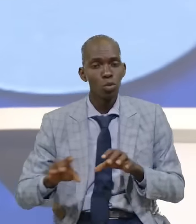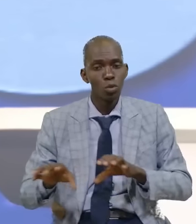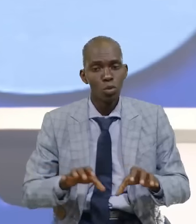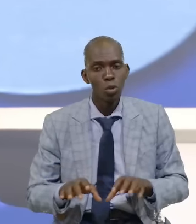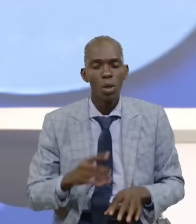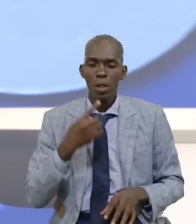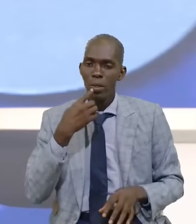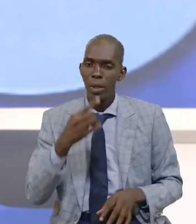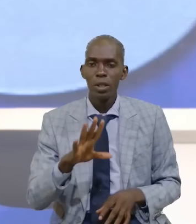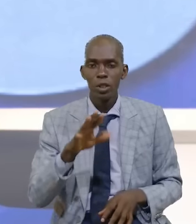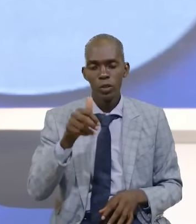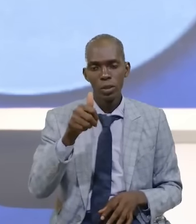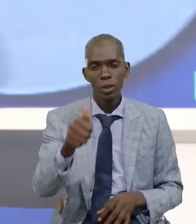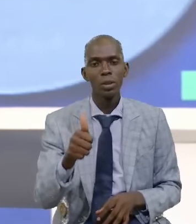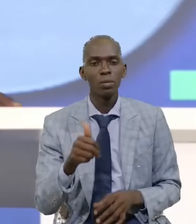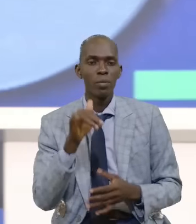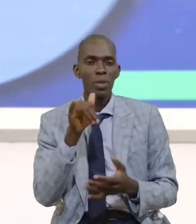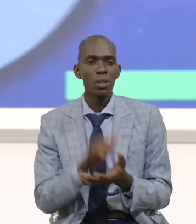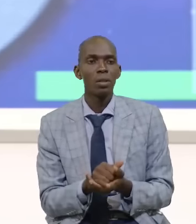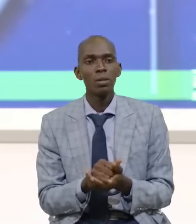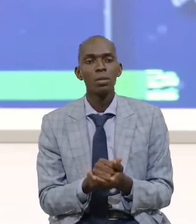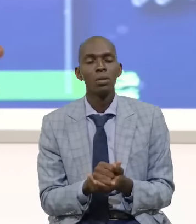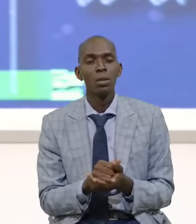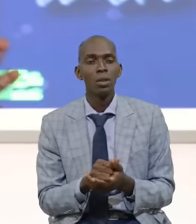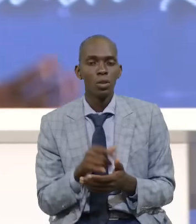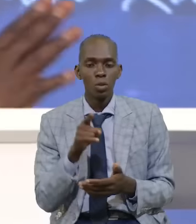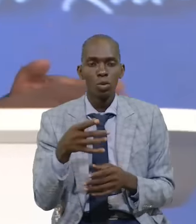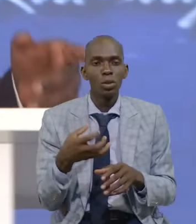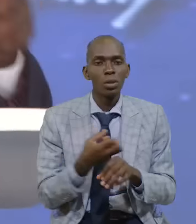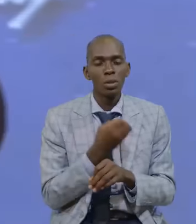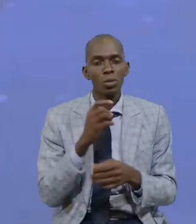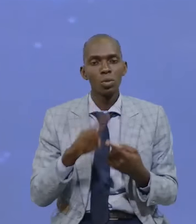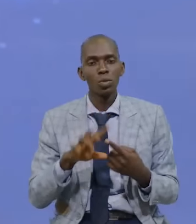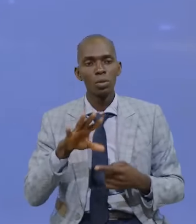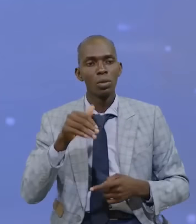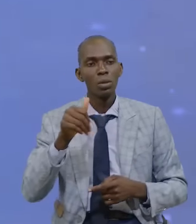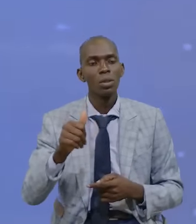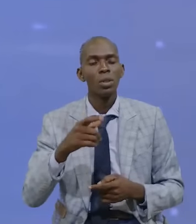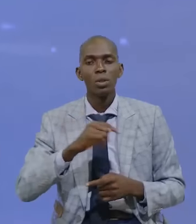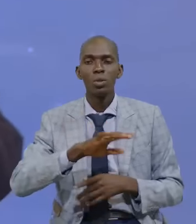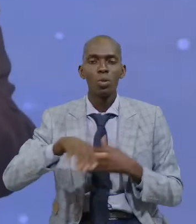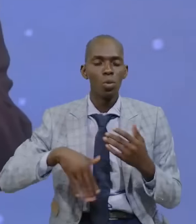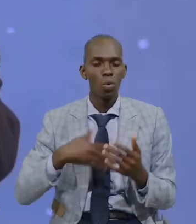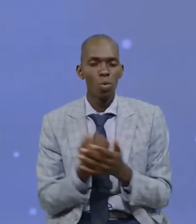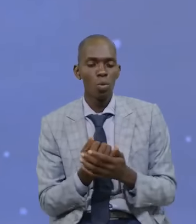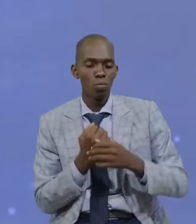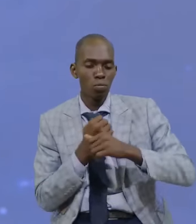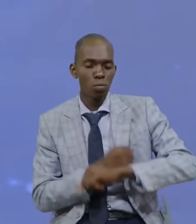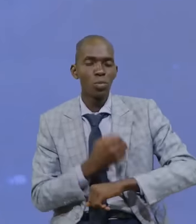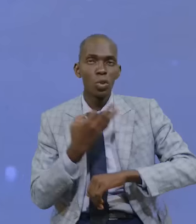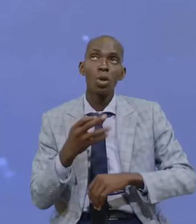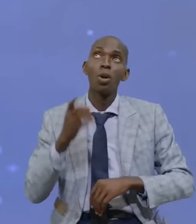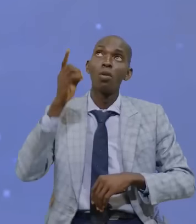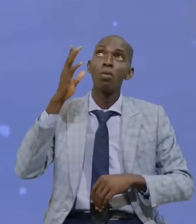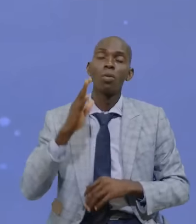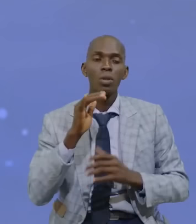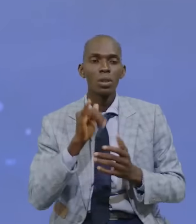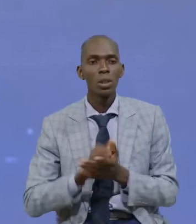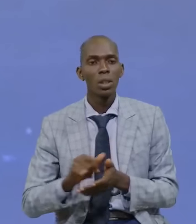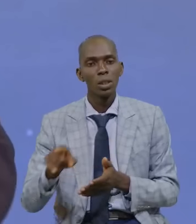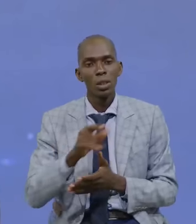yourself. Wherefore, take unto you the whole armor of God, that ye may be able